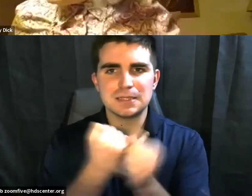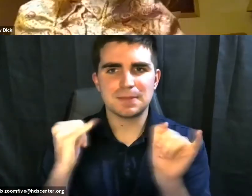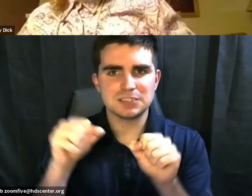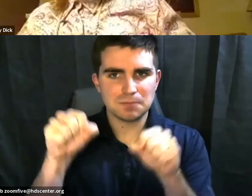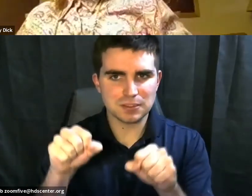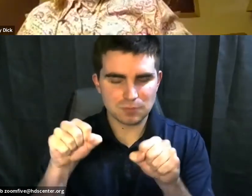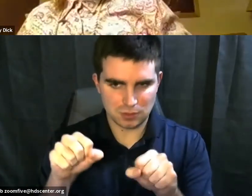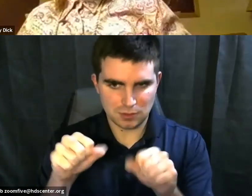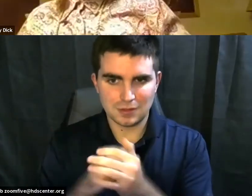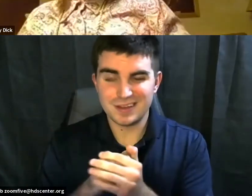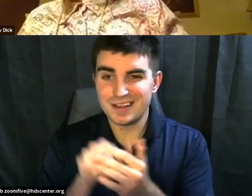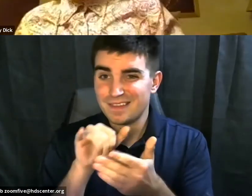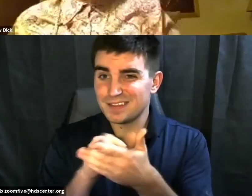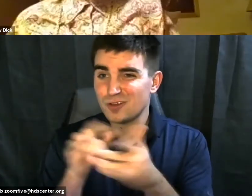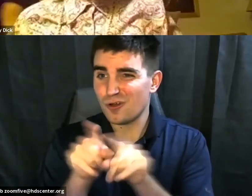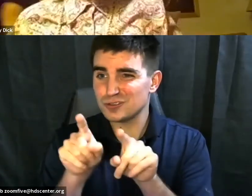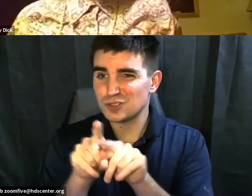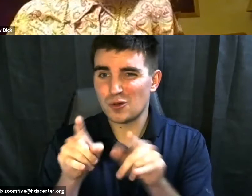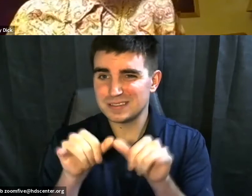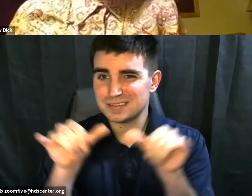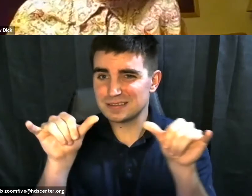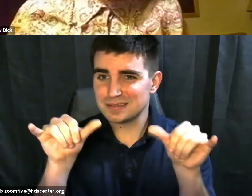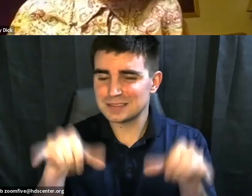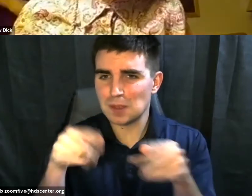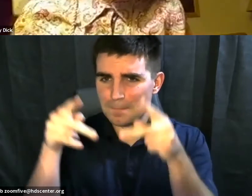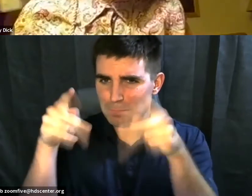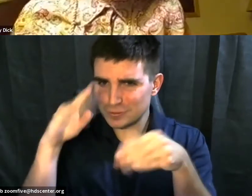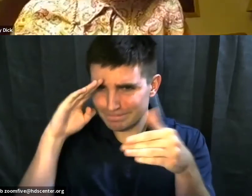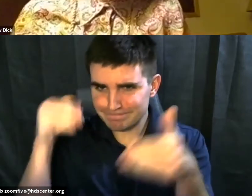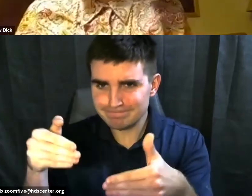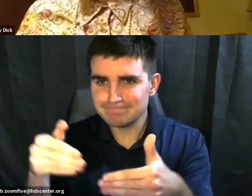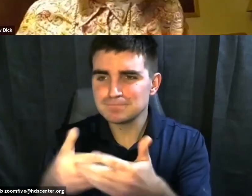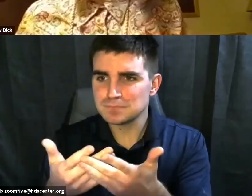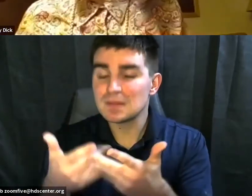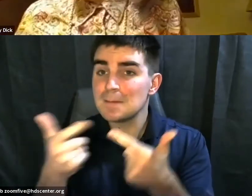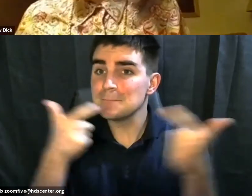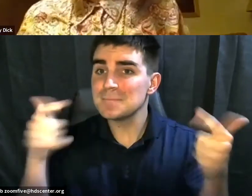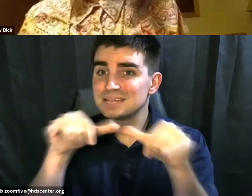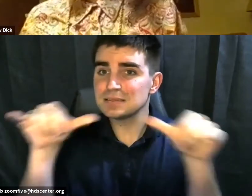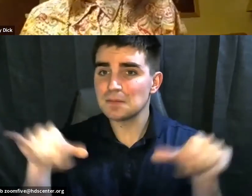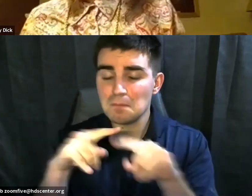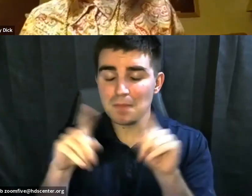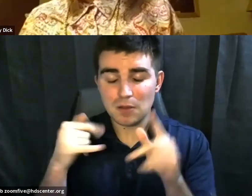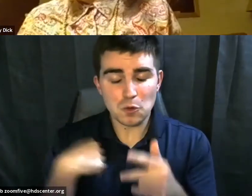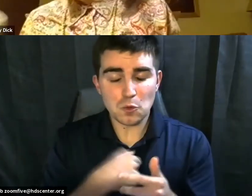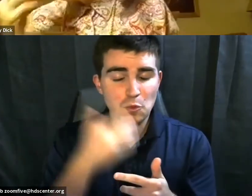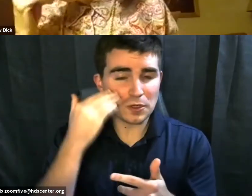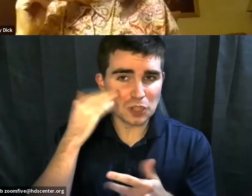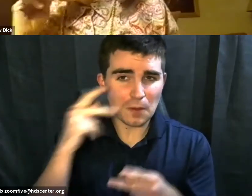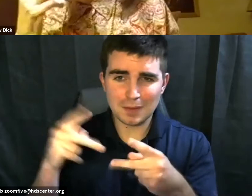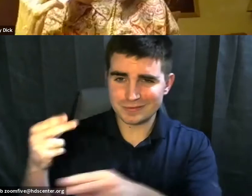very person-centered. It's a big system, but we know people by name. That's very important. It was important to Magic